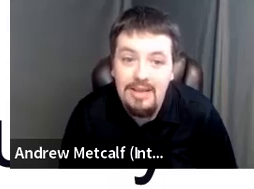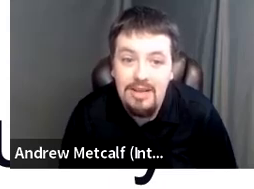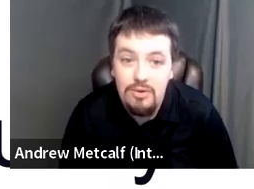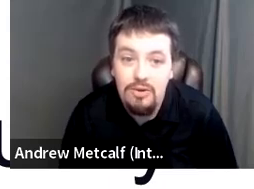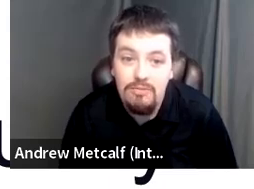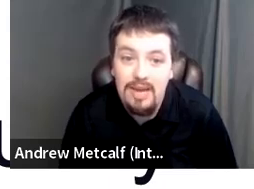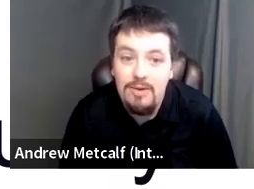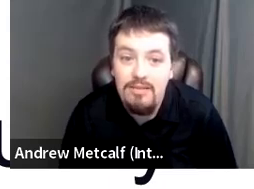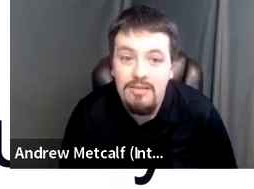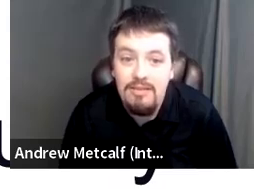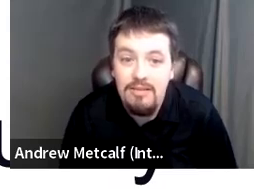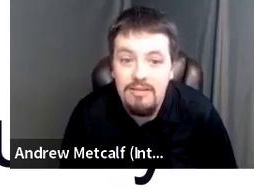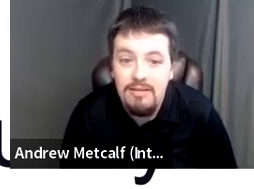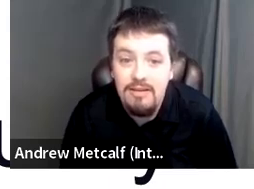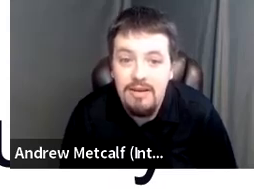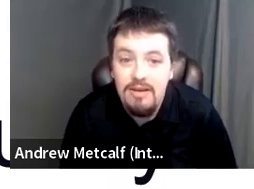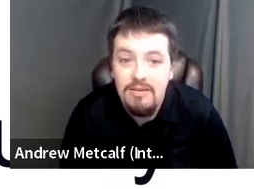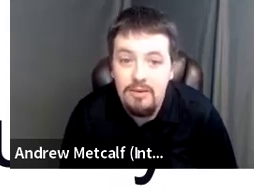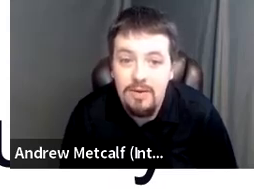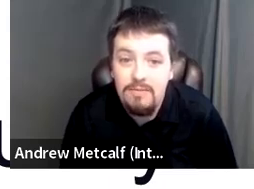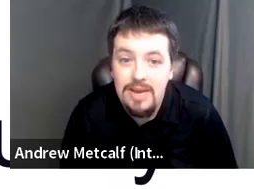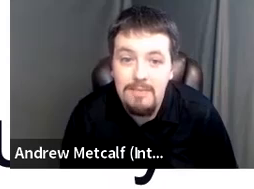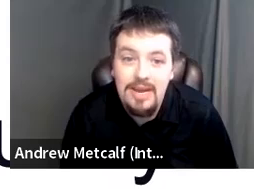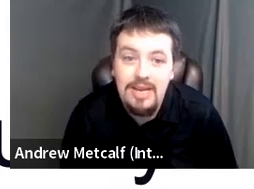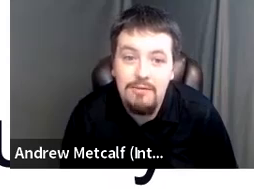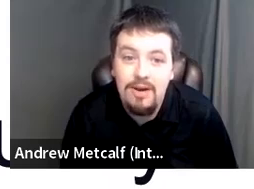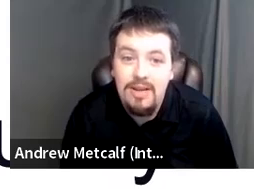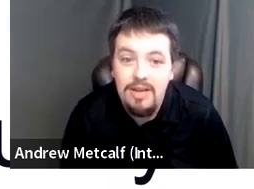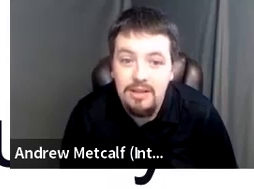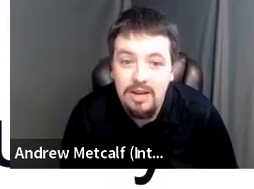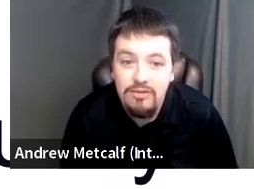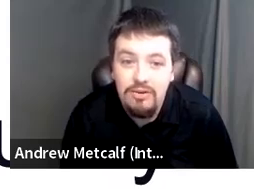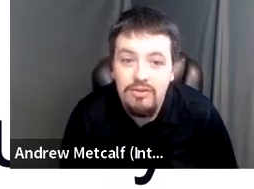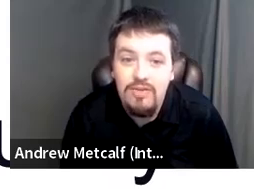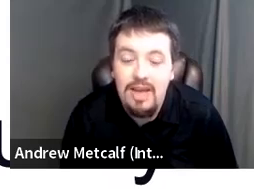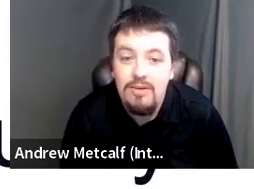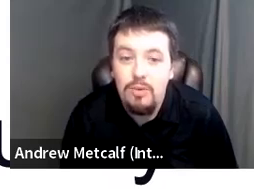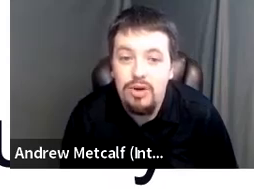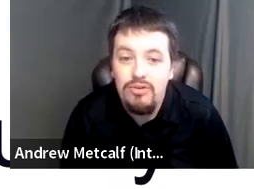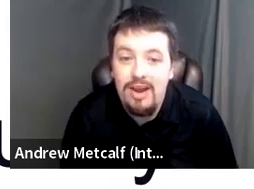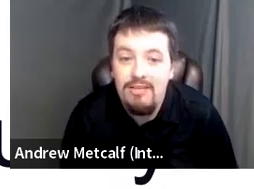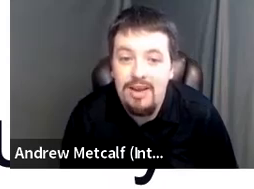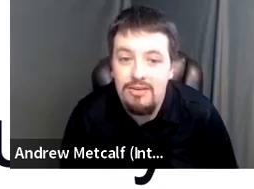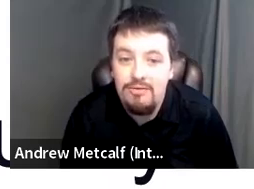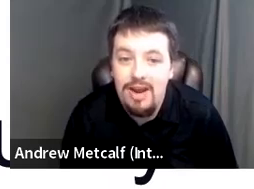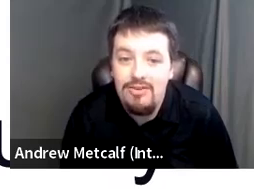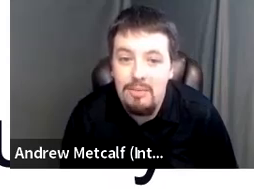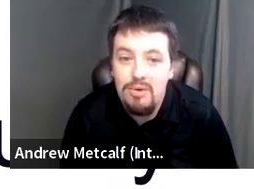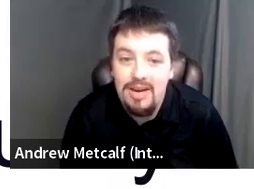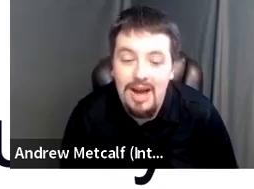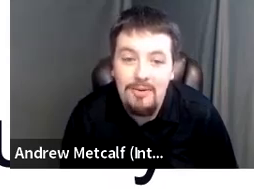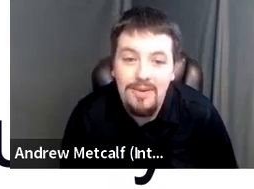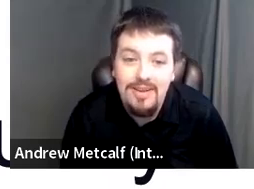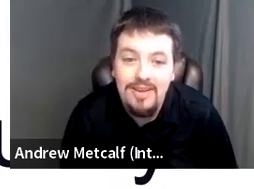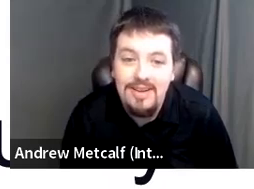invited to those banquets. So there was many different lectures that were translated to French and